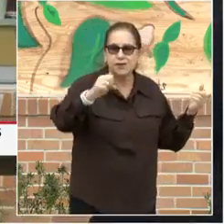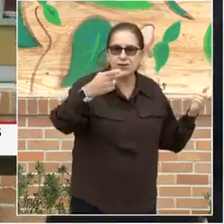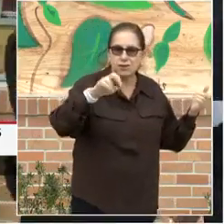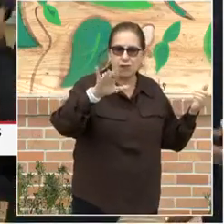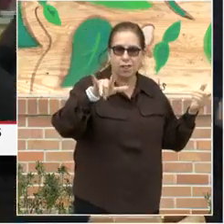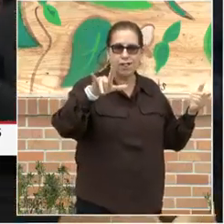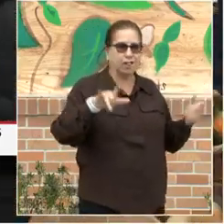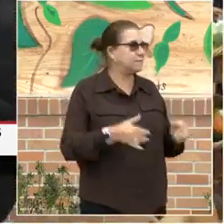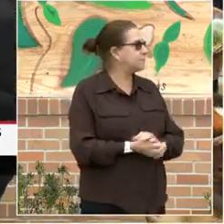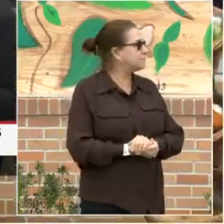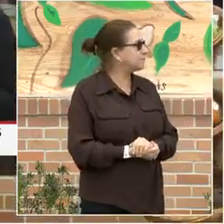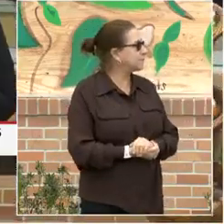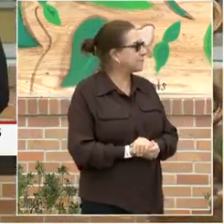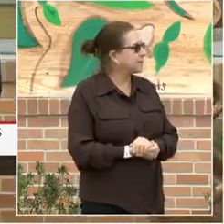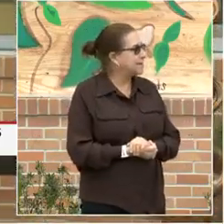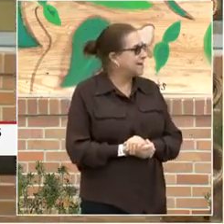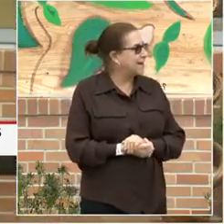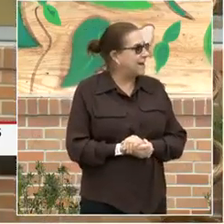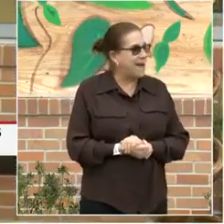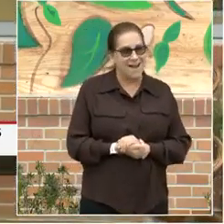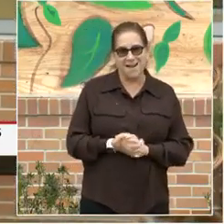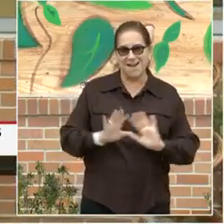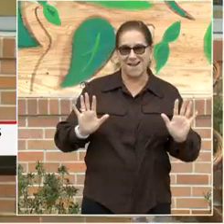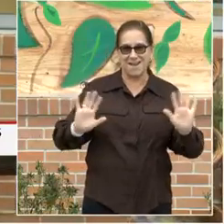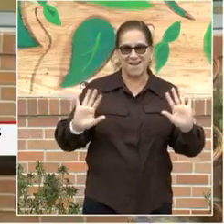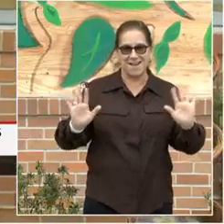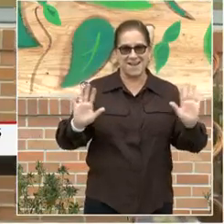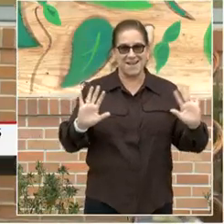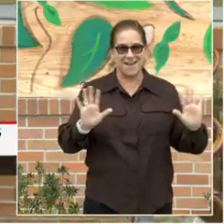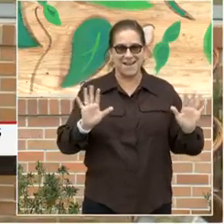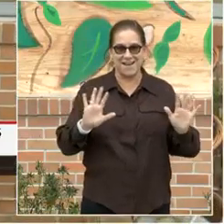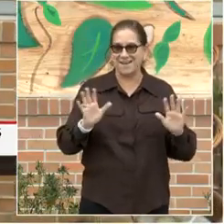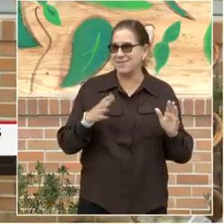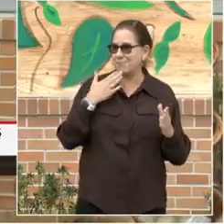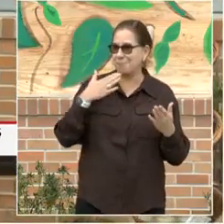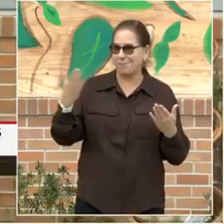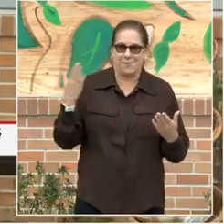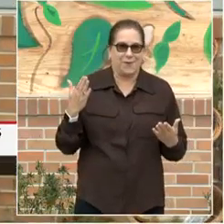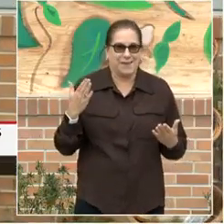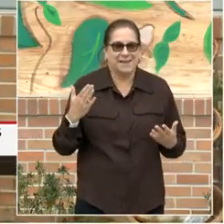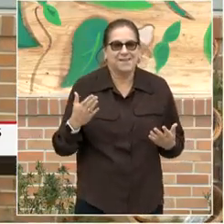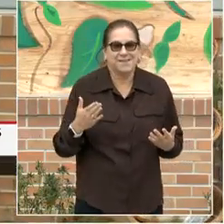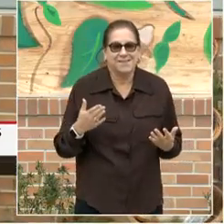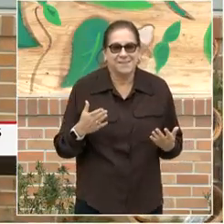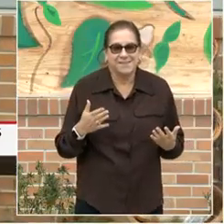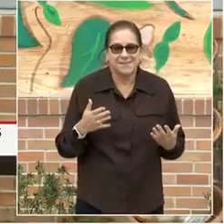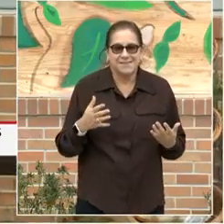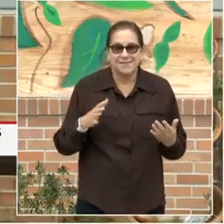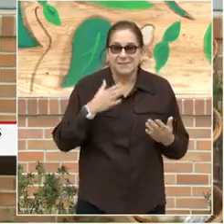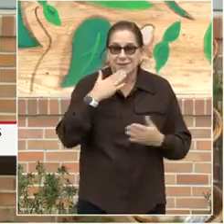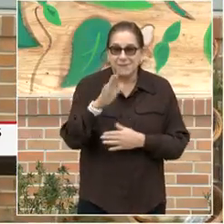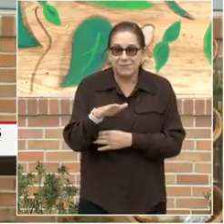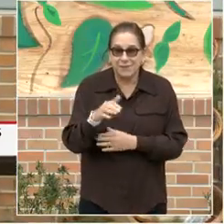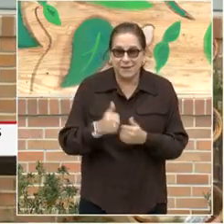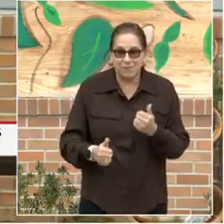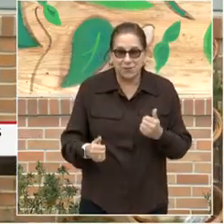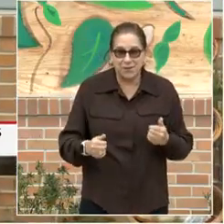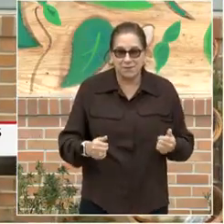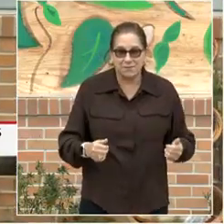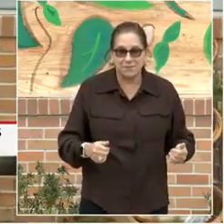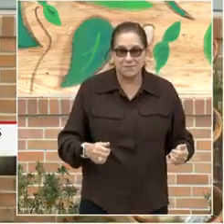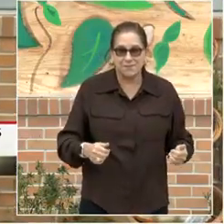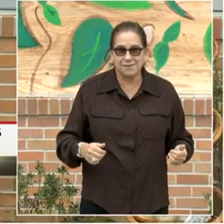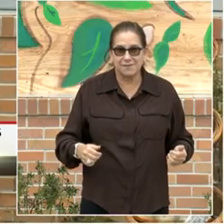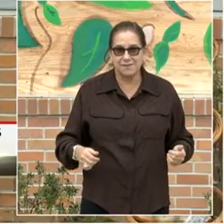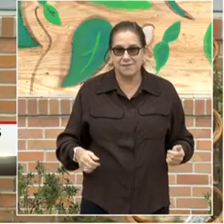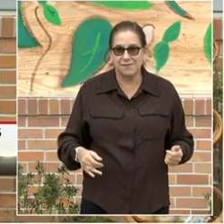Hello, how are y'all this morning? Okay, good evening, my fellow Ward 8 residents. I'm